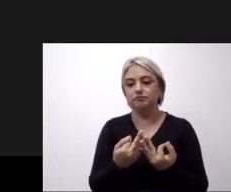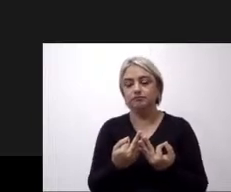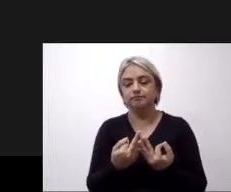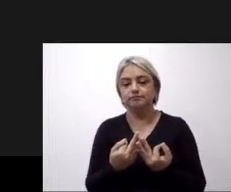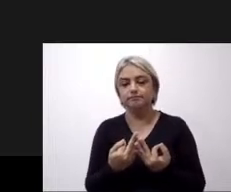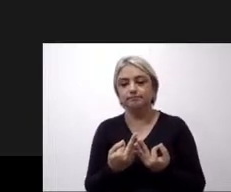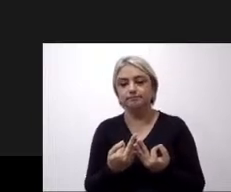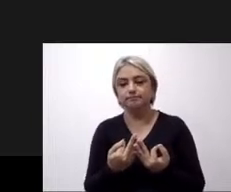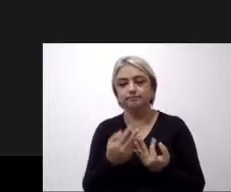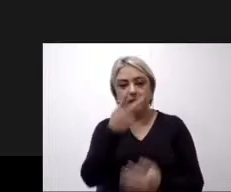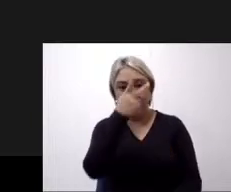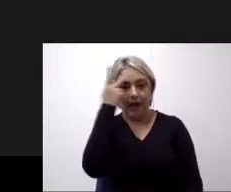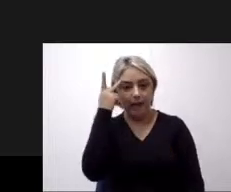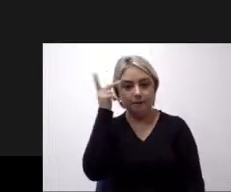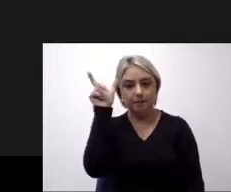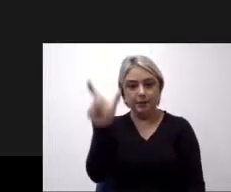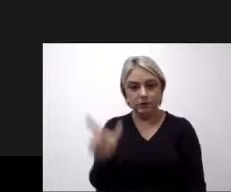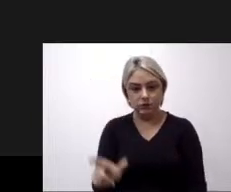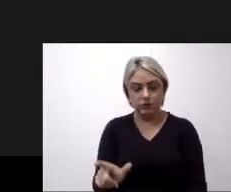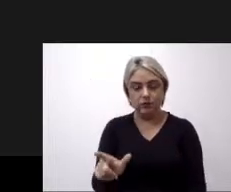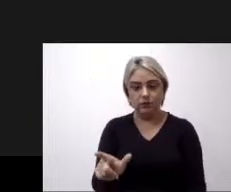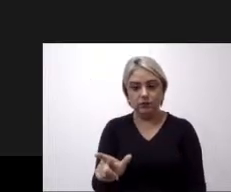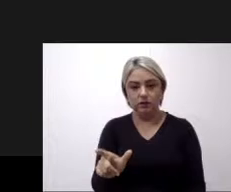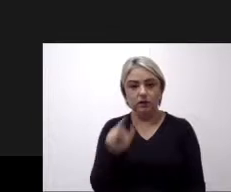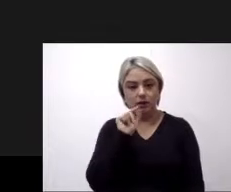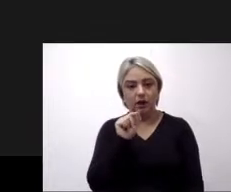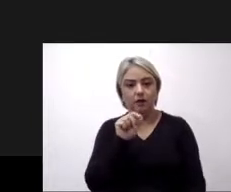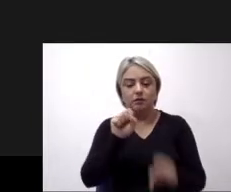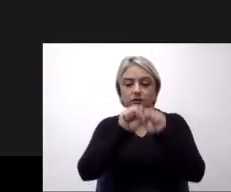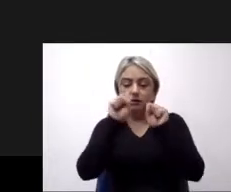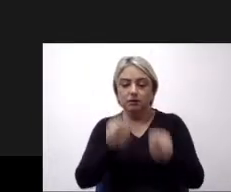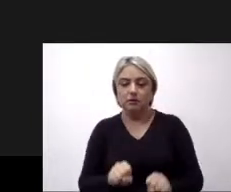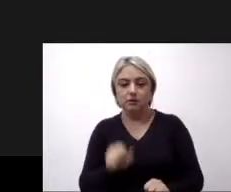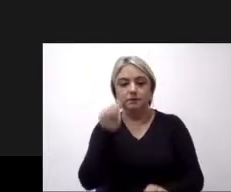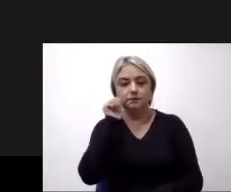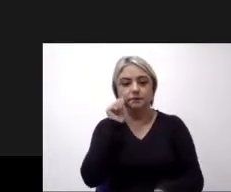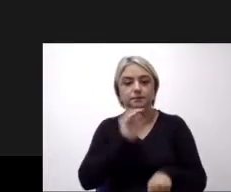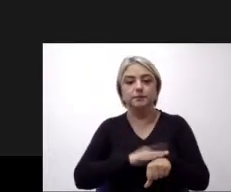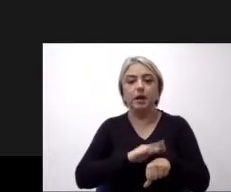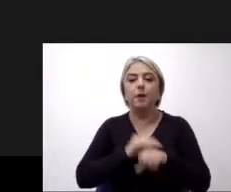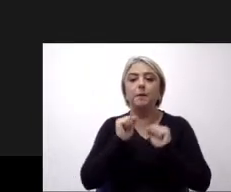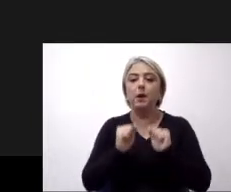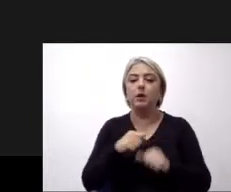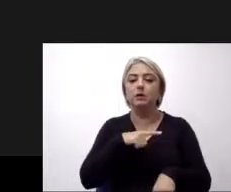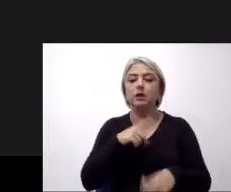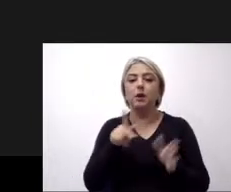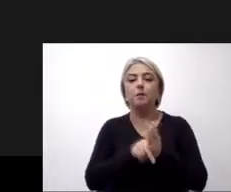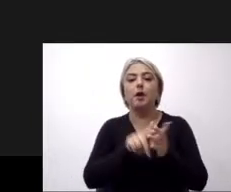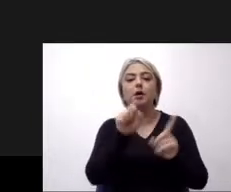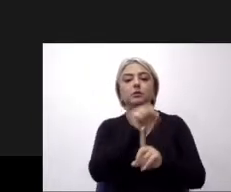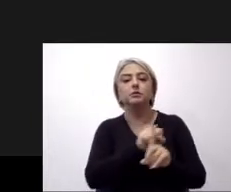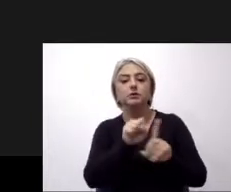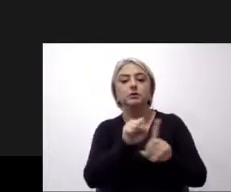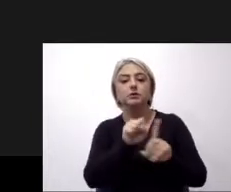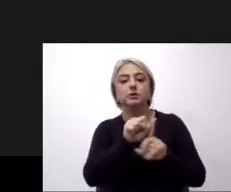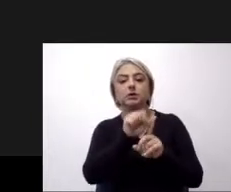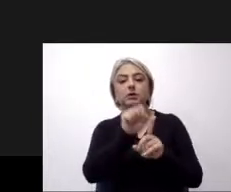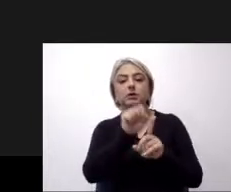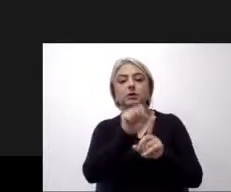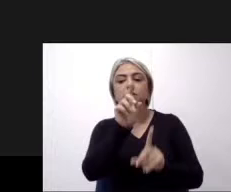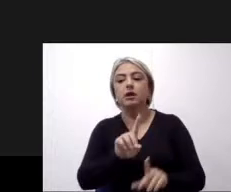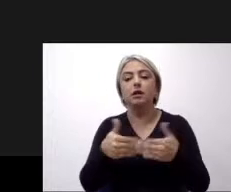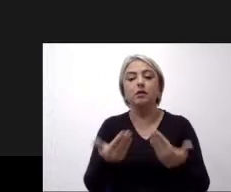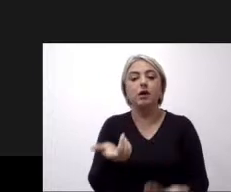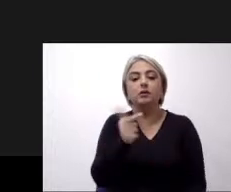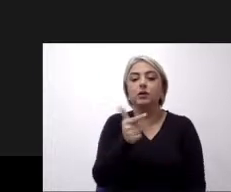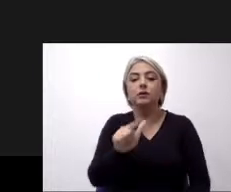persons. Thanks to this system, women can have their own social rights even when they don't have a job. The